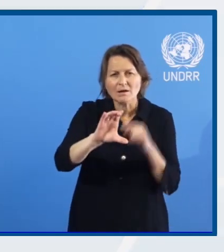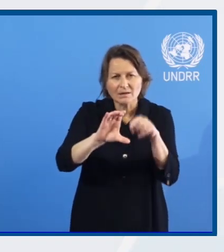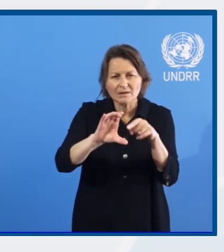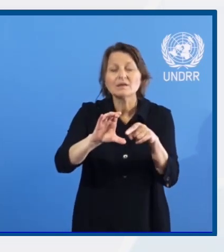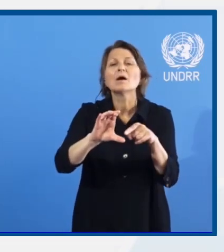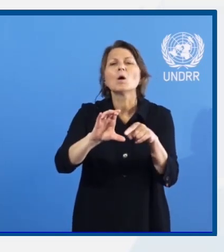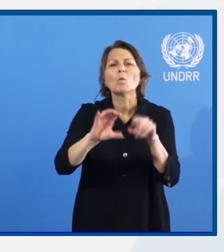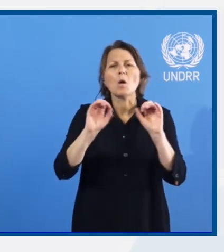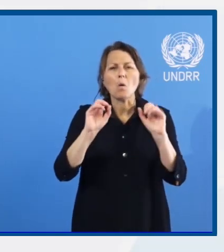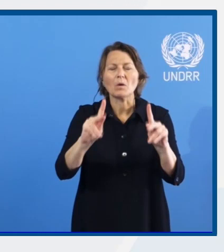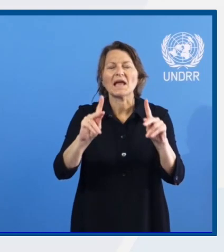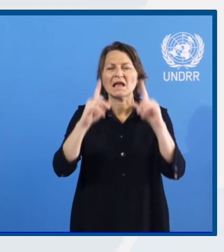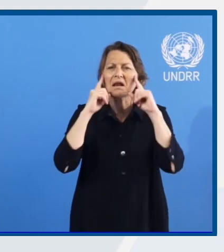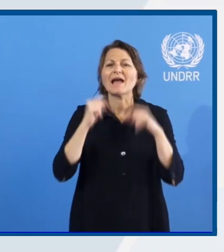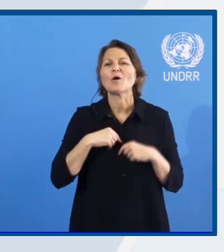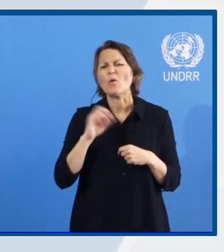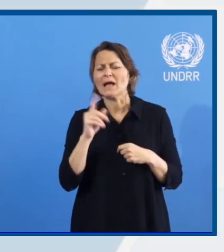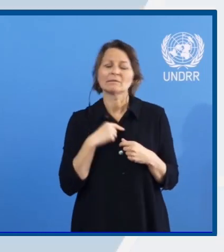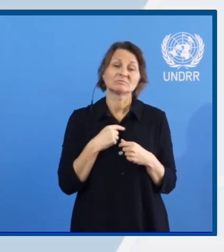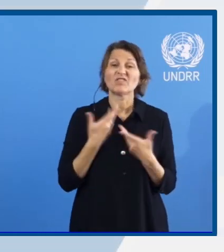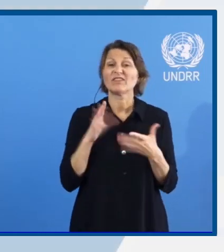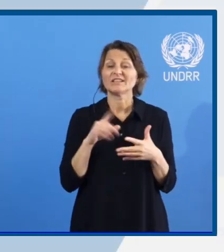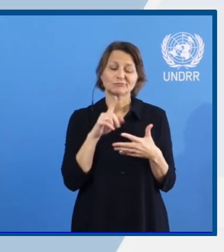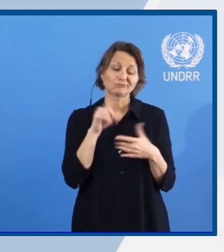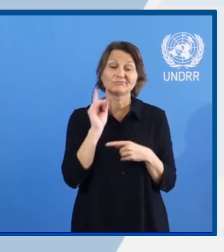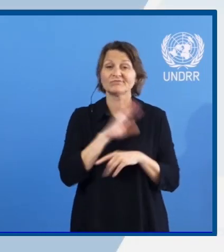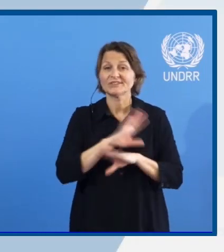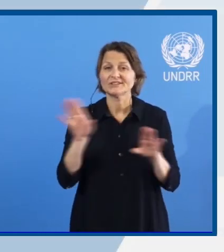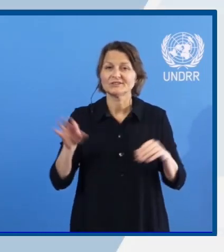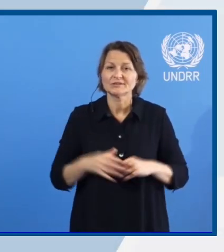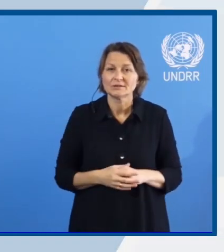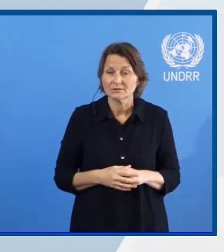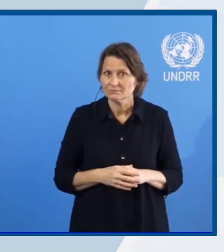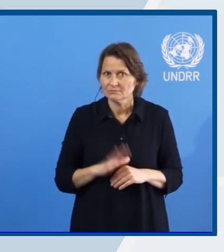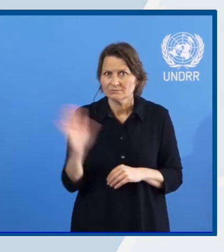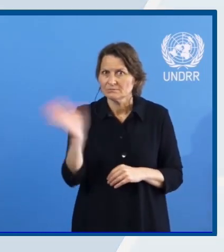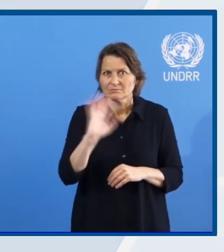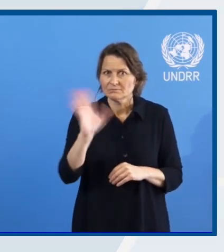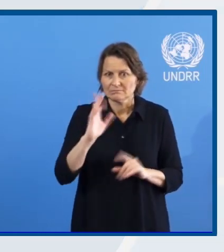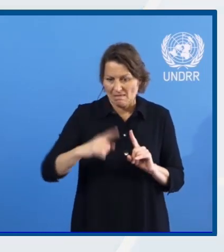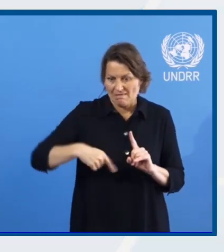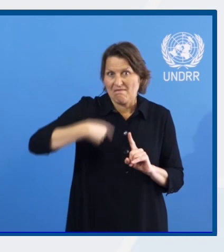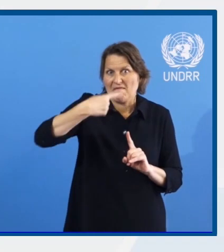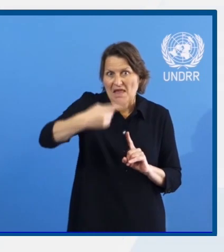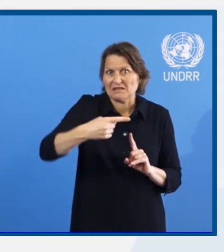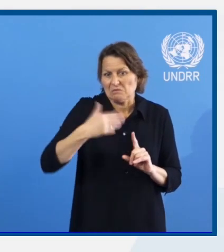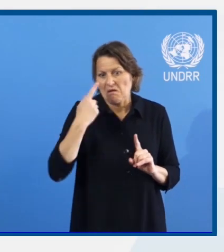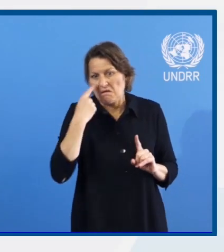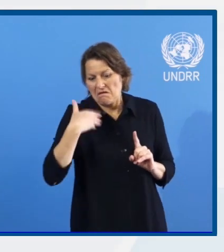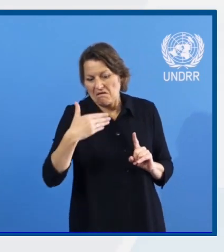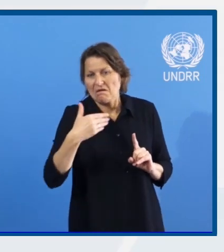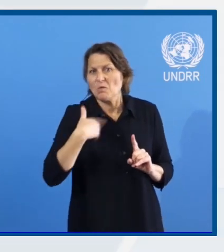than, taking loans. Because it seems that the next crisis coming, if not yet here, is the